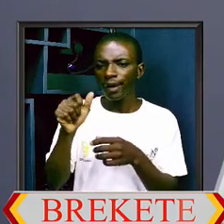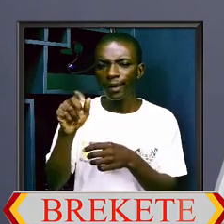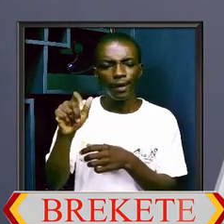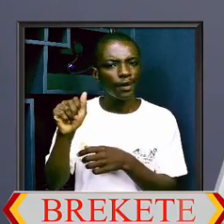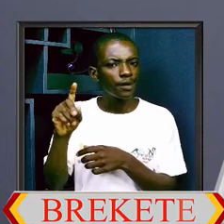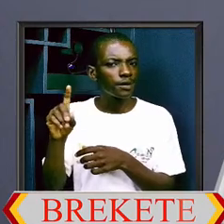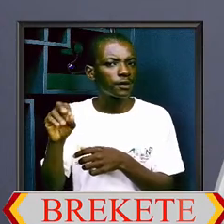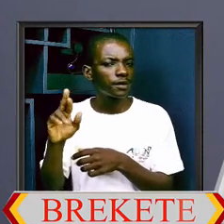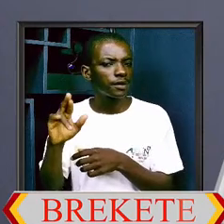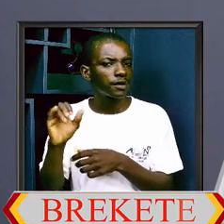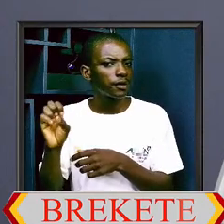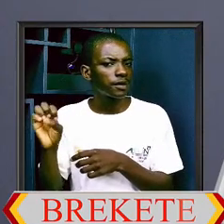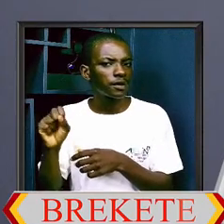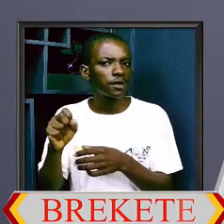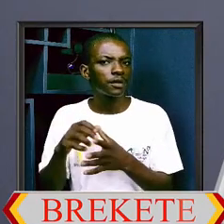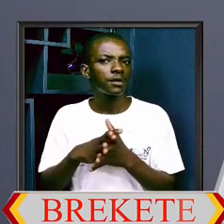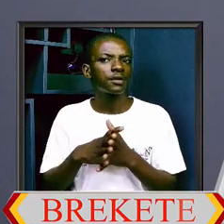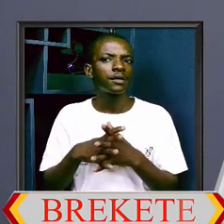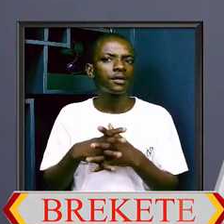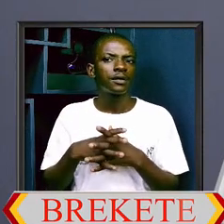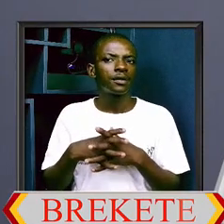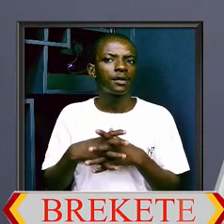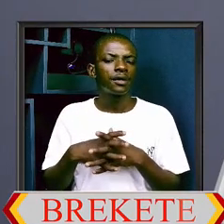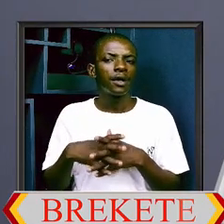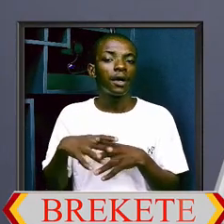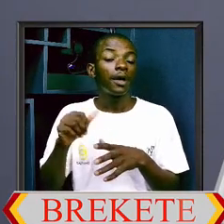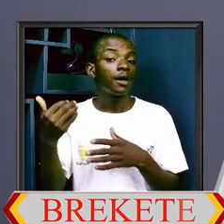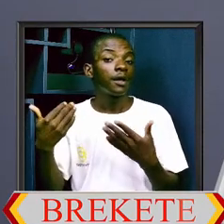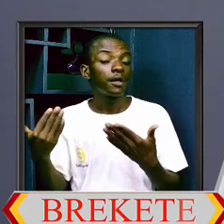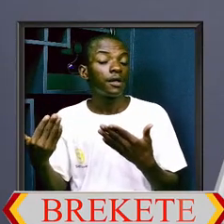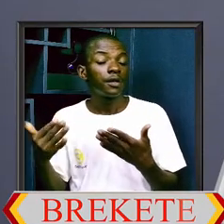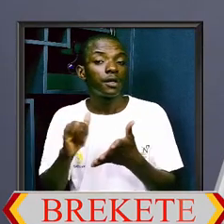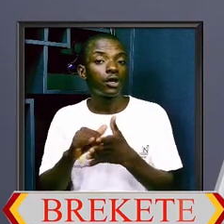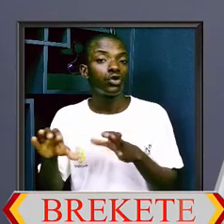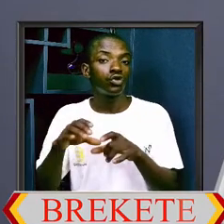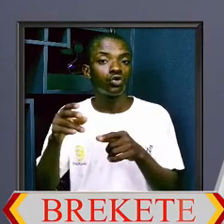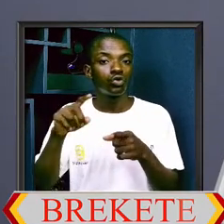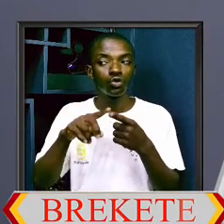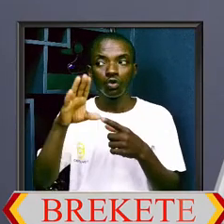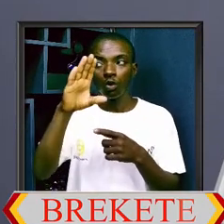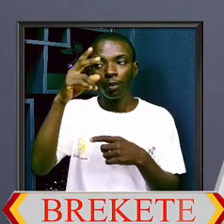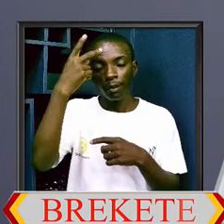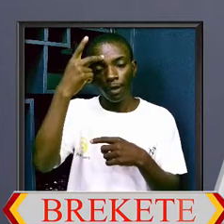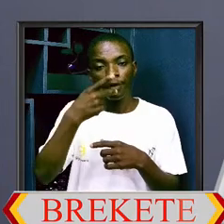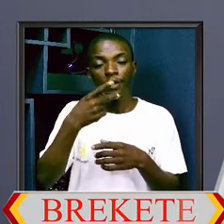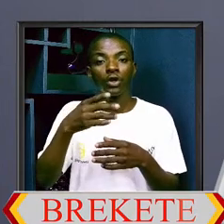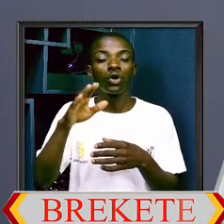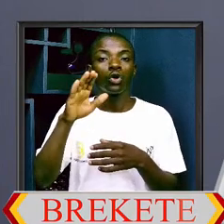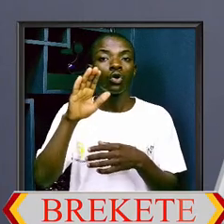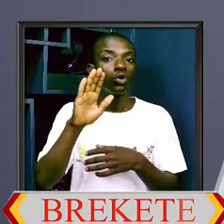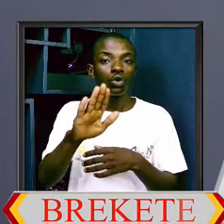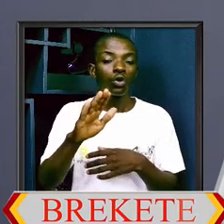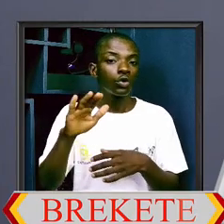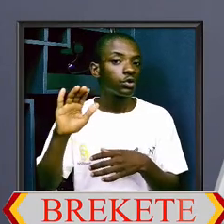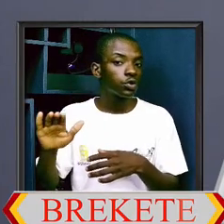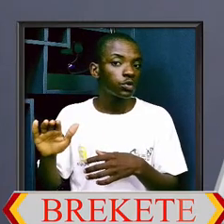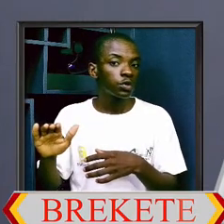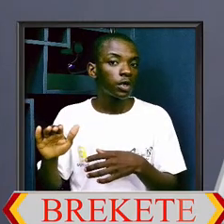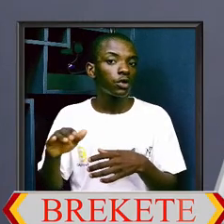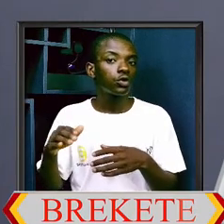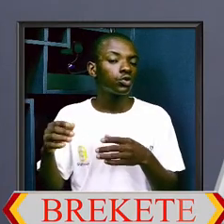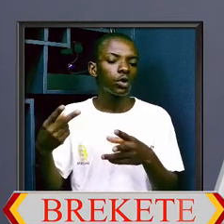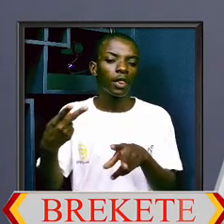address tracker like Kama anything where you do your parents your children will do times